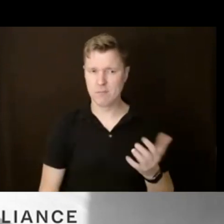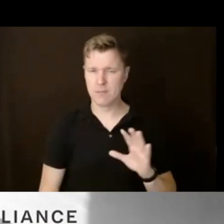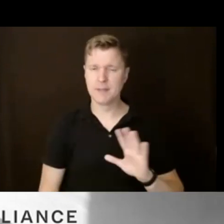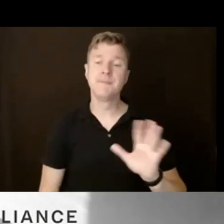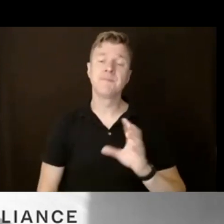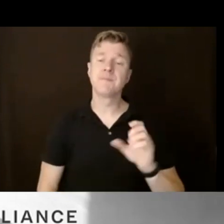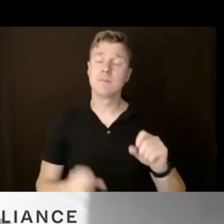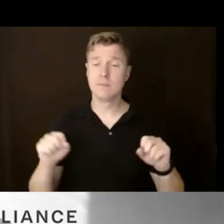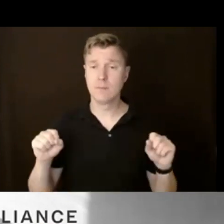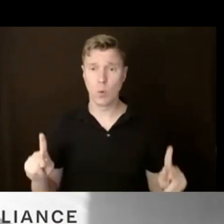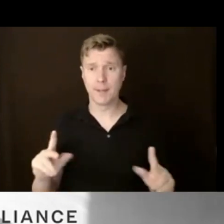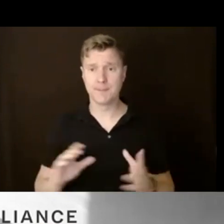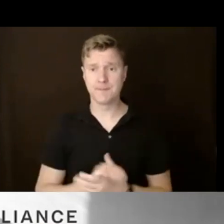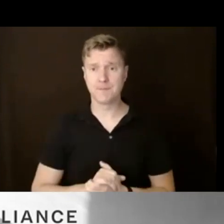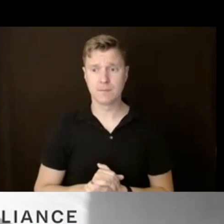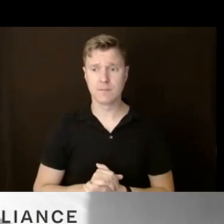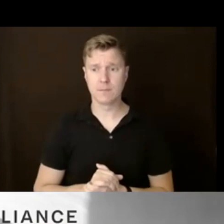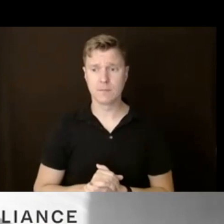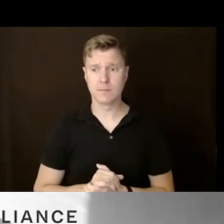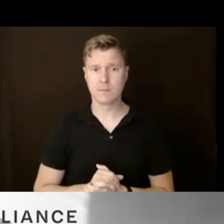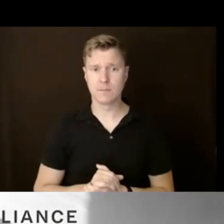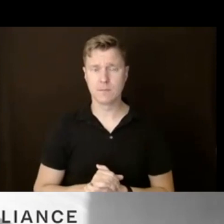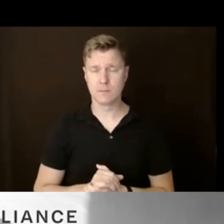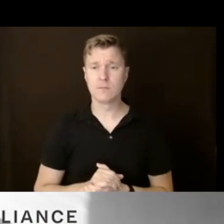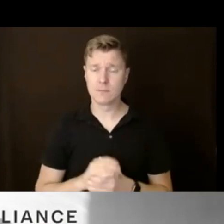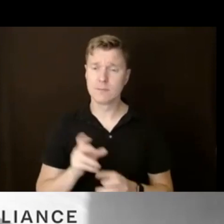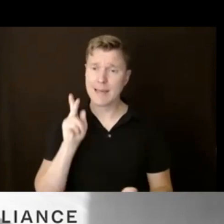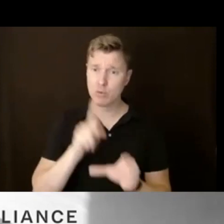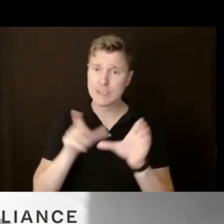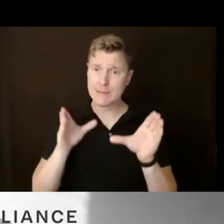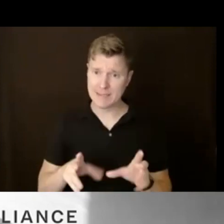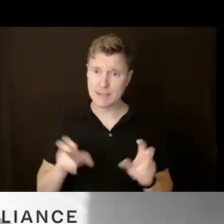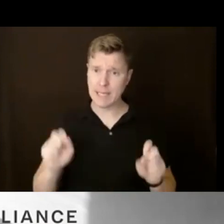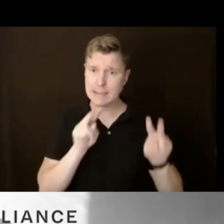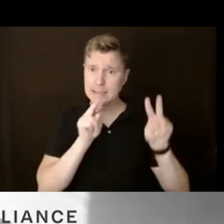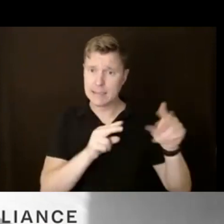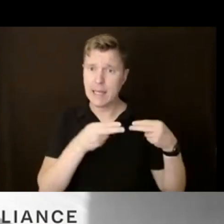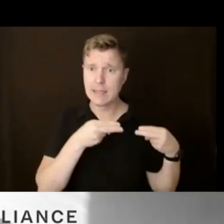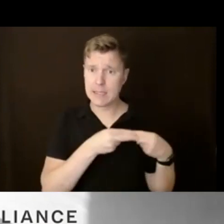okay. And the participants can also see the learning objective.